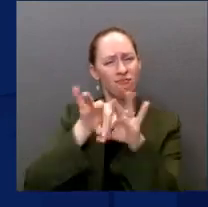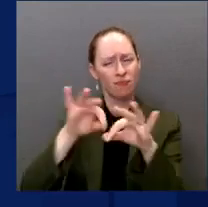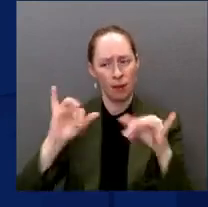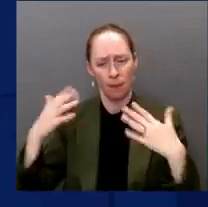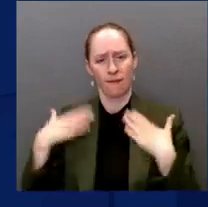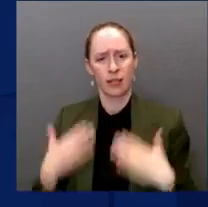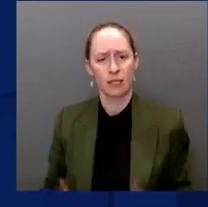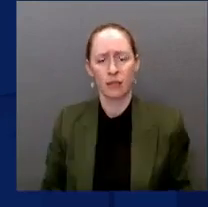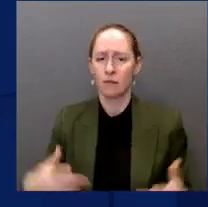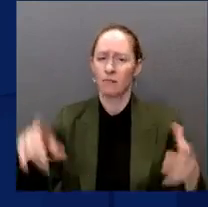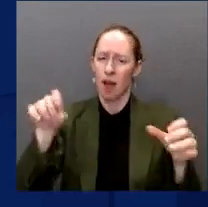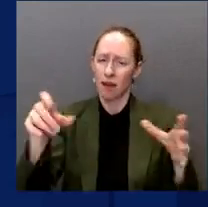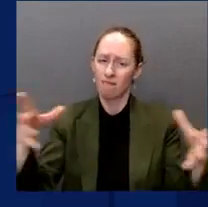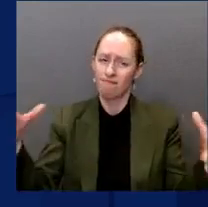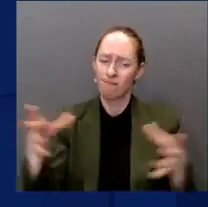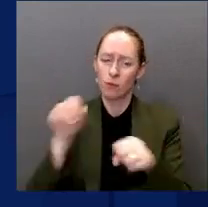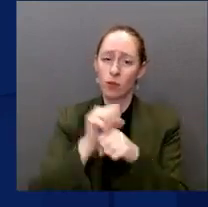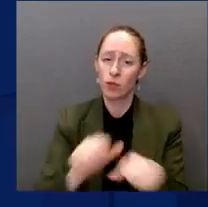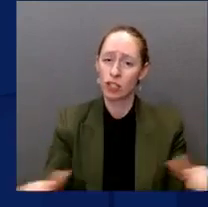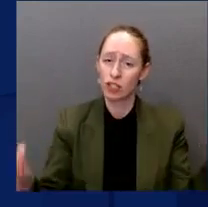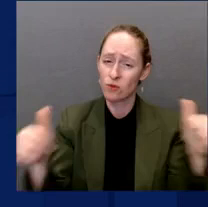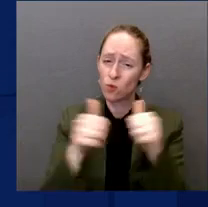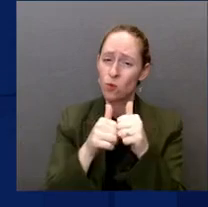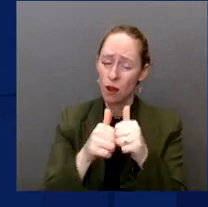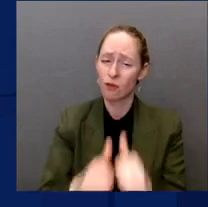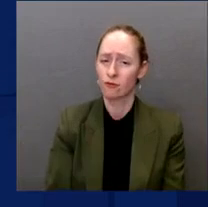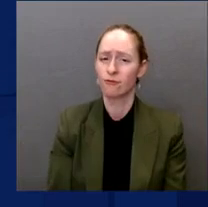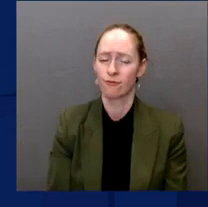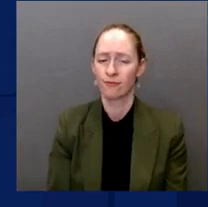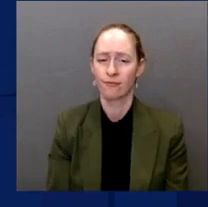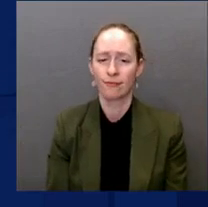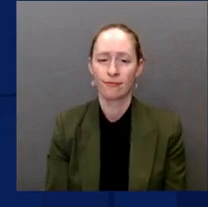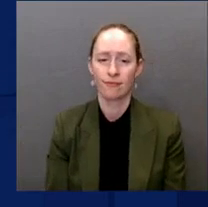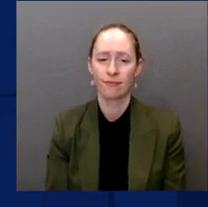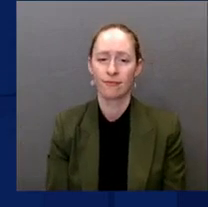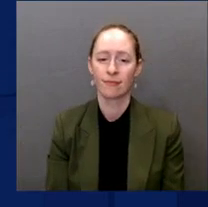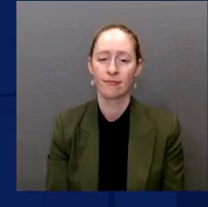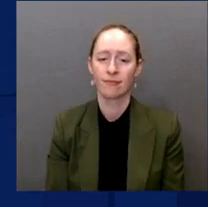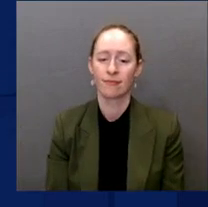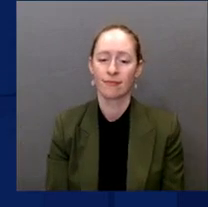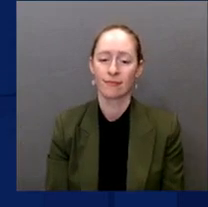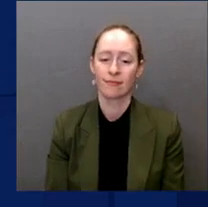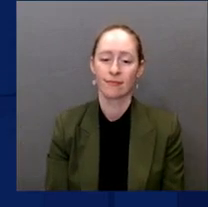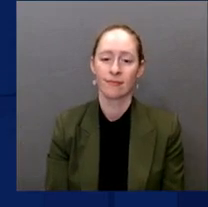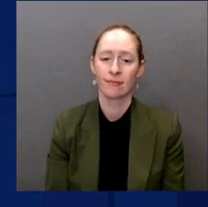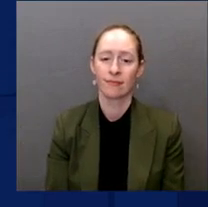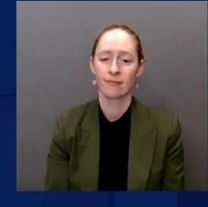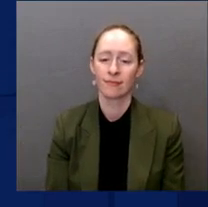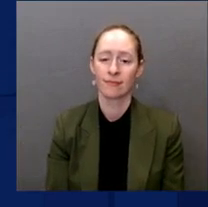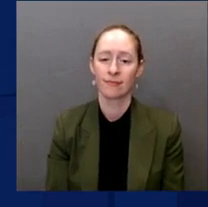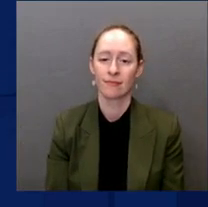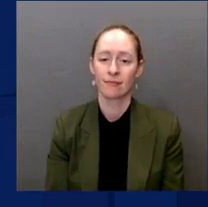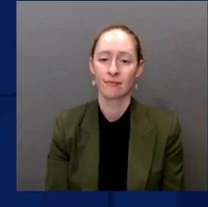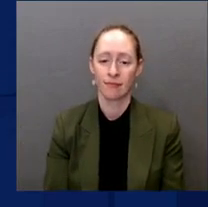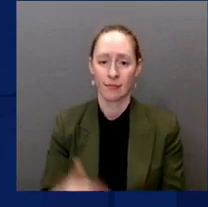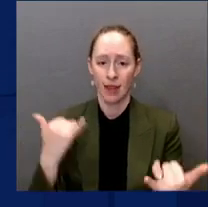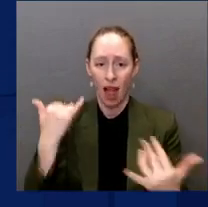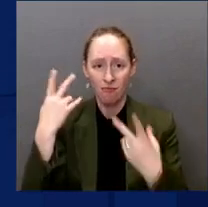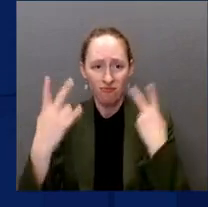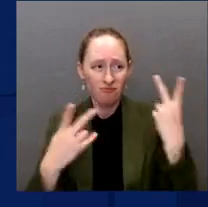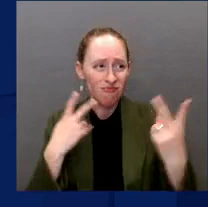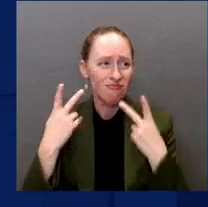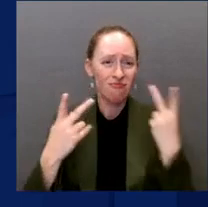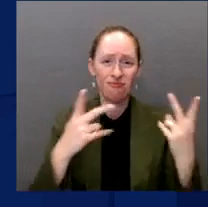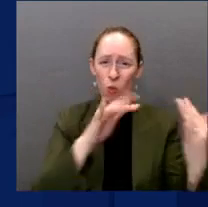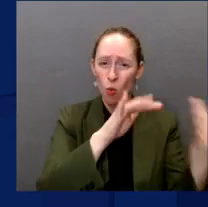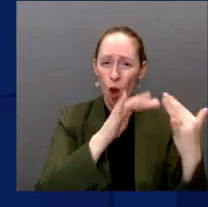thinking internationally, global inflation and Putin's war in Ukraine have sparked global food crisis. So just last week at the United Nations, I talked